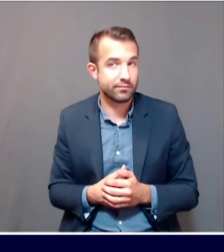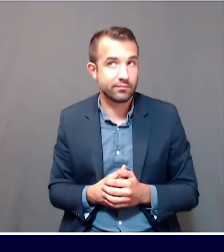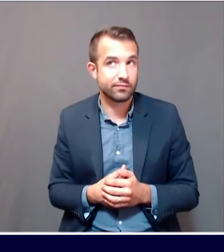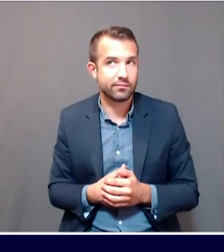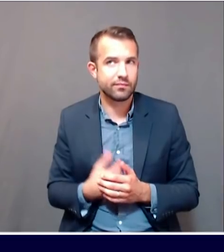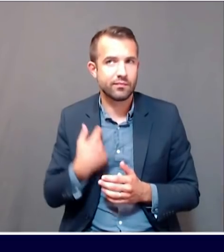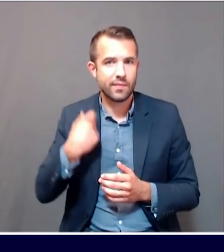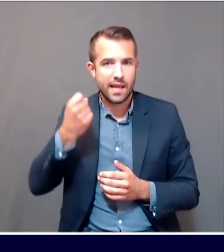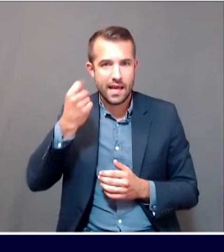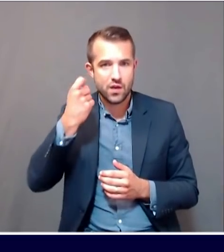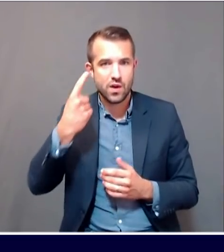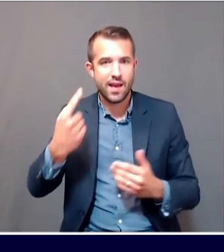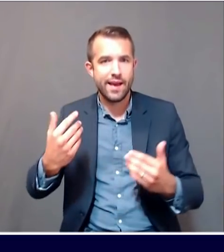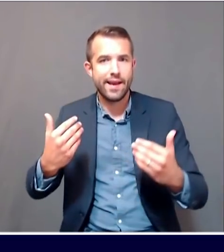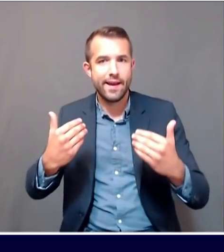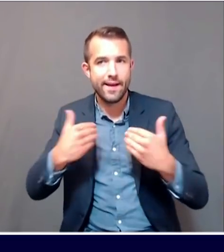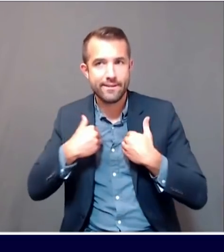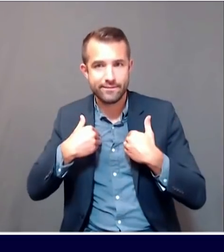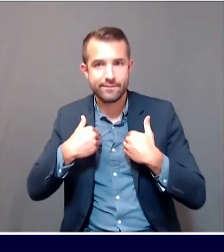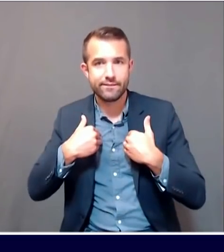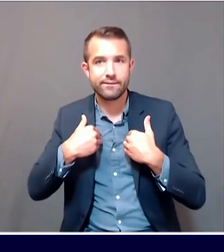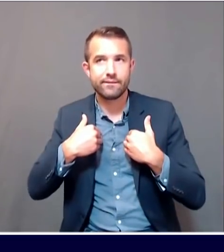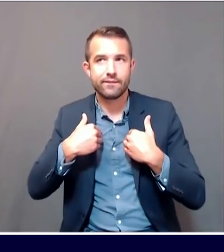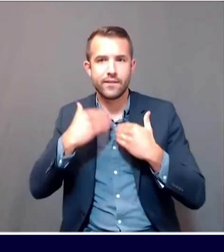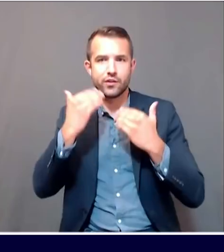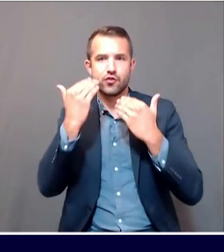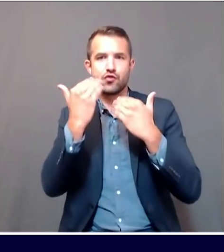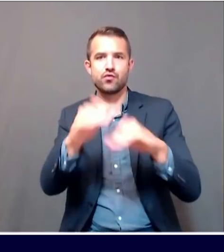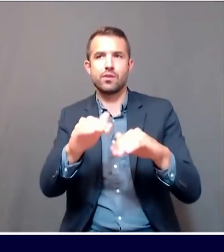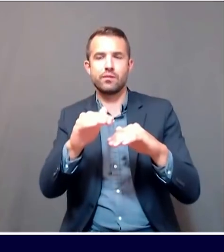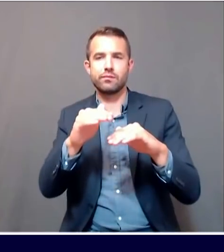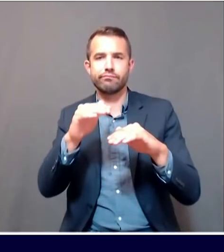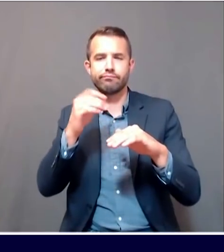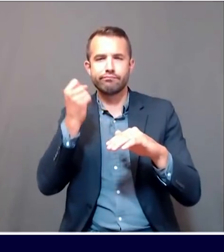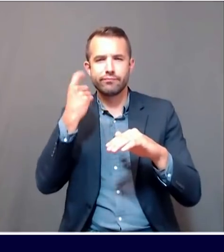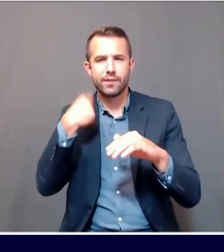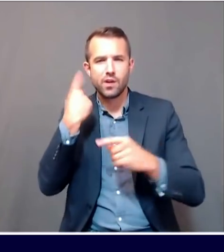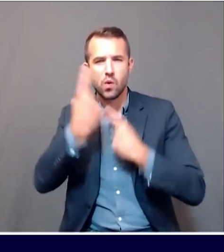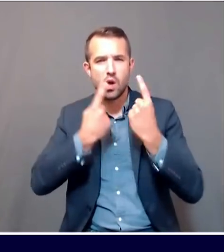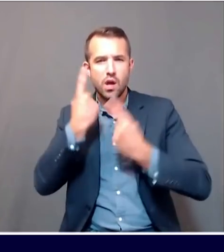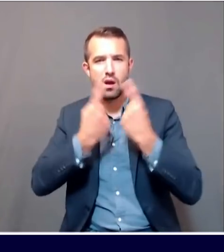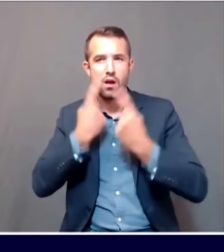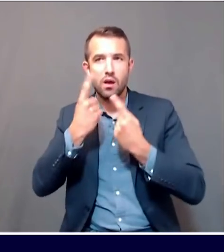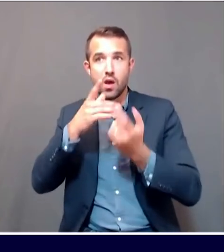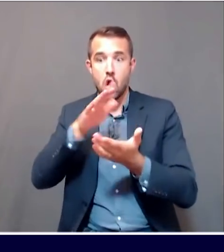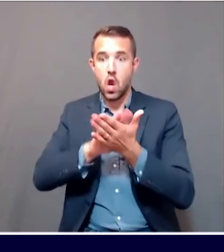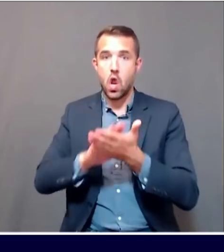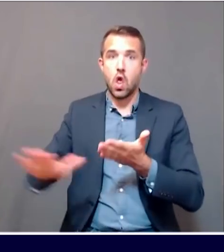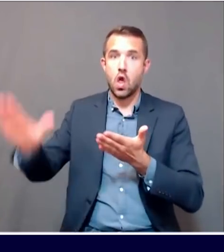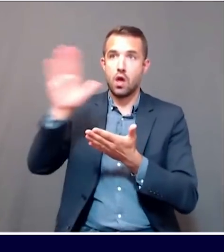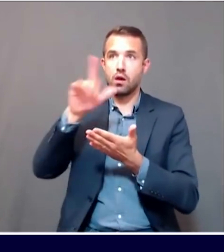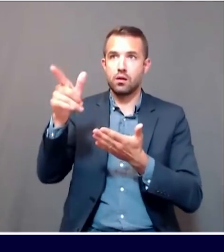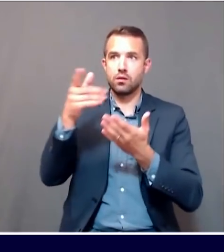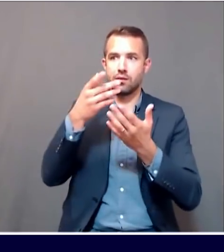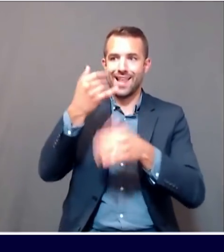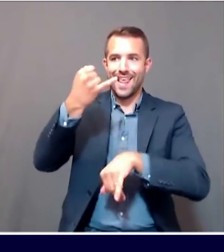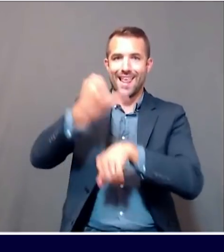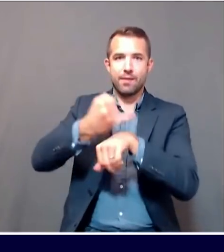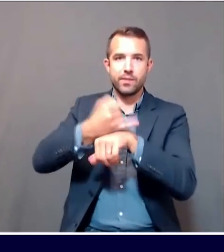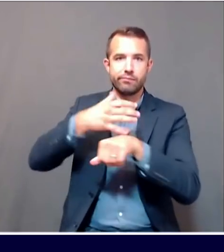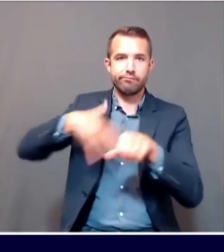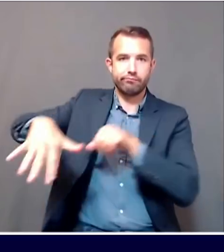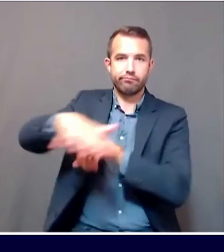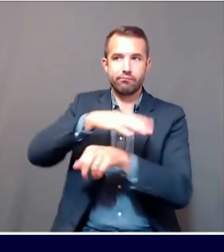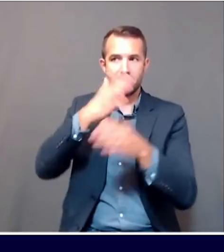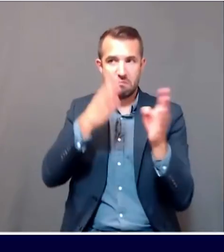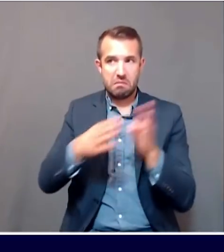the CDC doing anything to prepare for them to come back if there's outbreaks on campus? We are. What we've been working